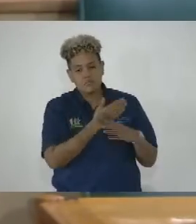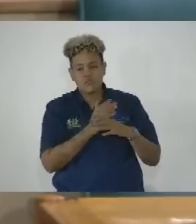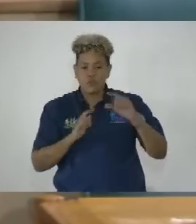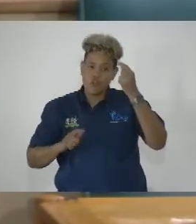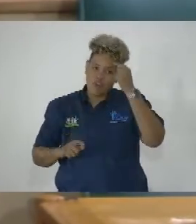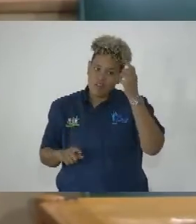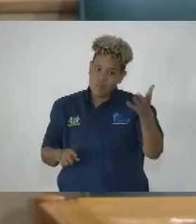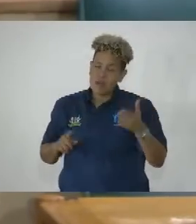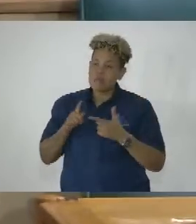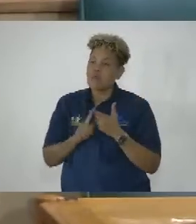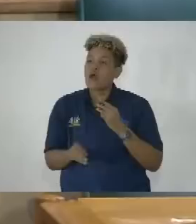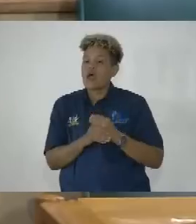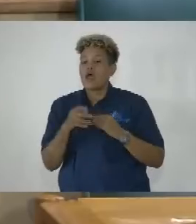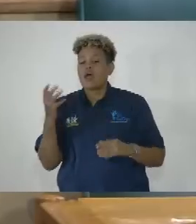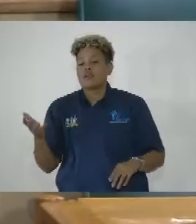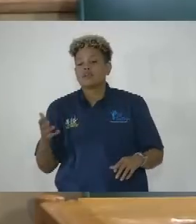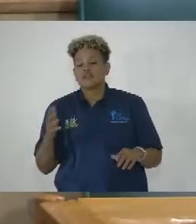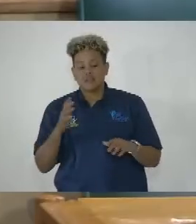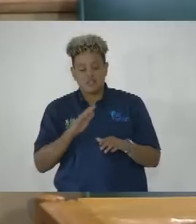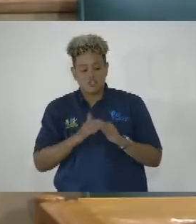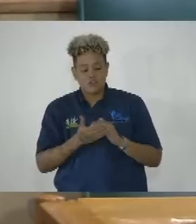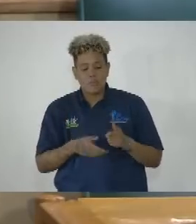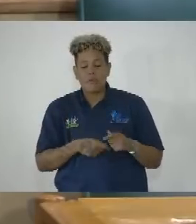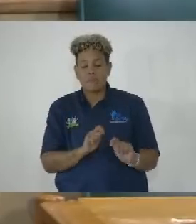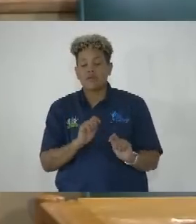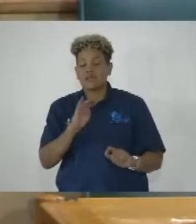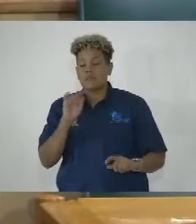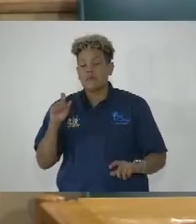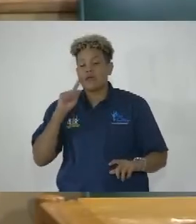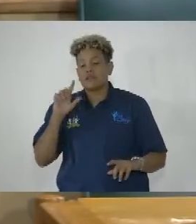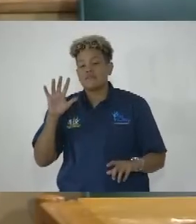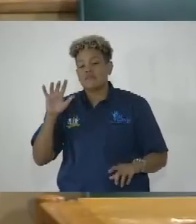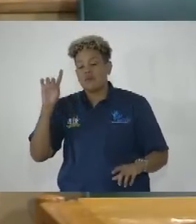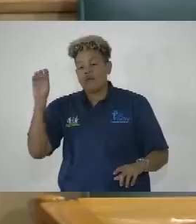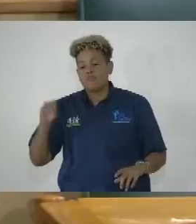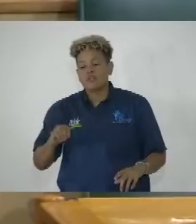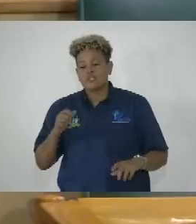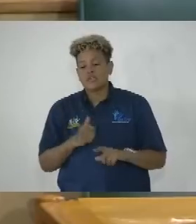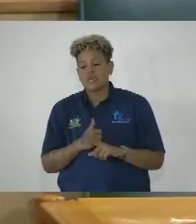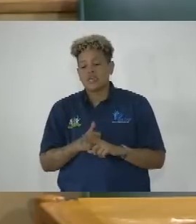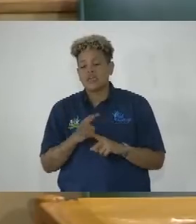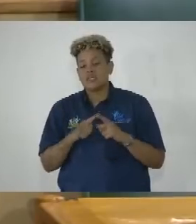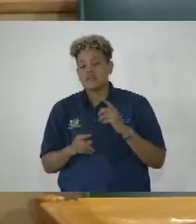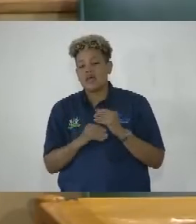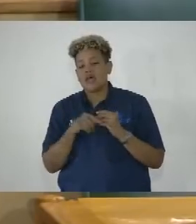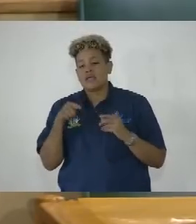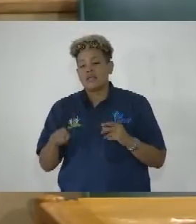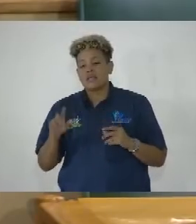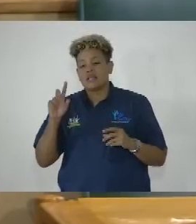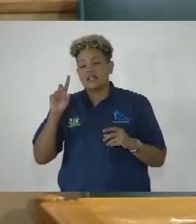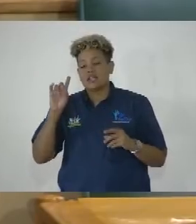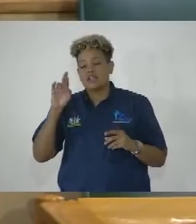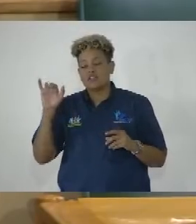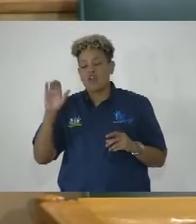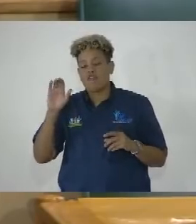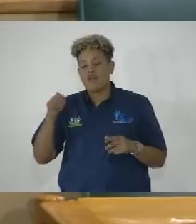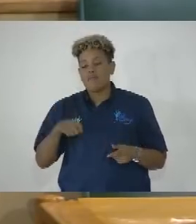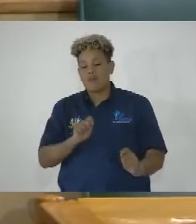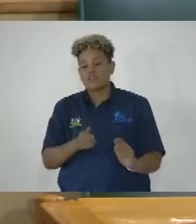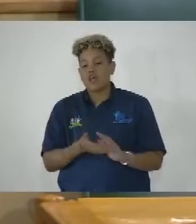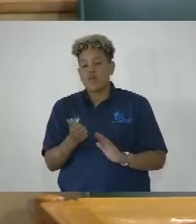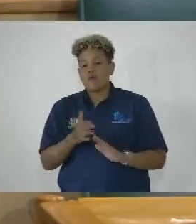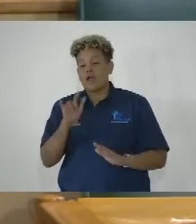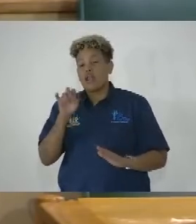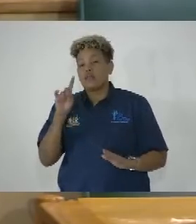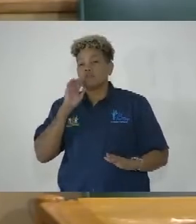government, Jamaica Bauxite Mining owns 51%, and Discovery Bauxite Operations Limited,